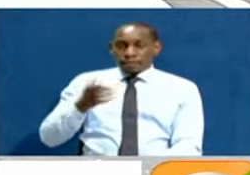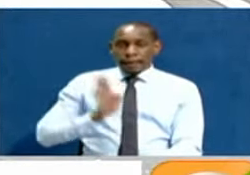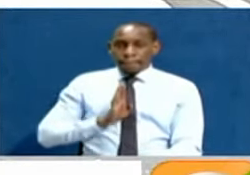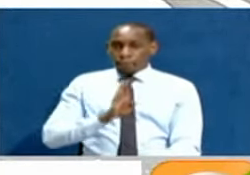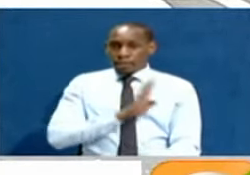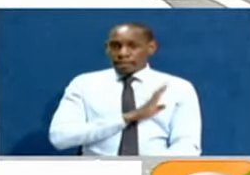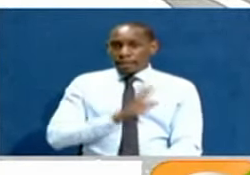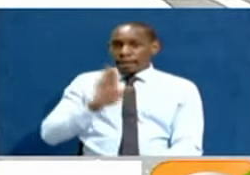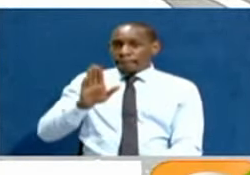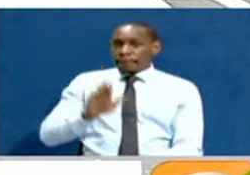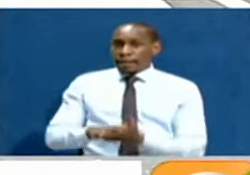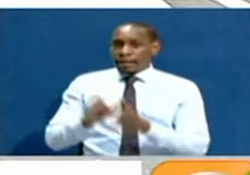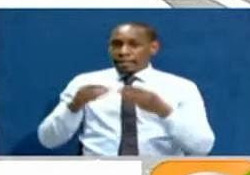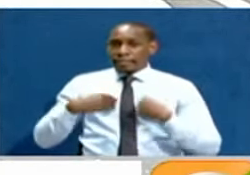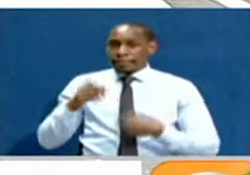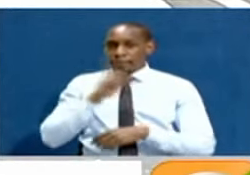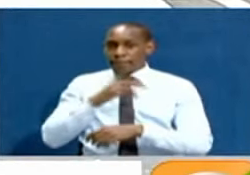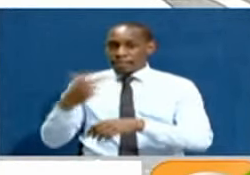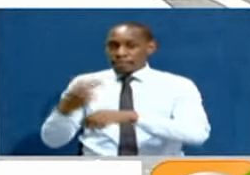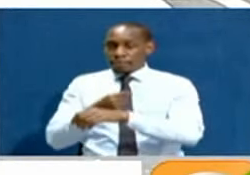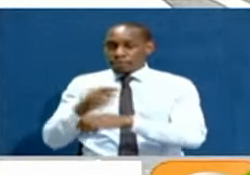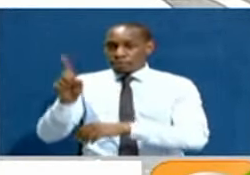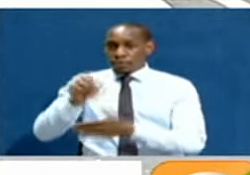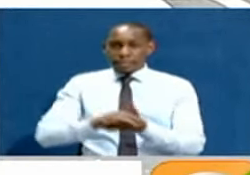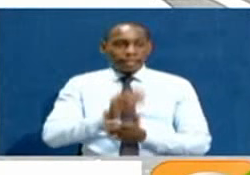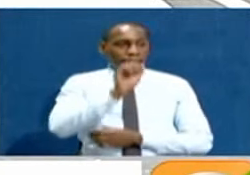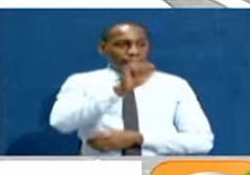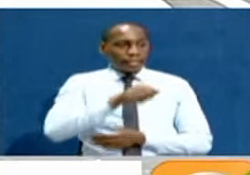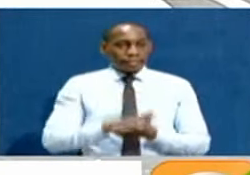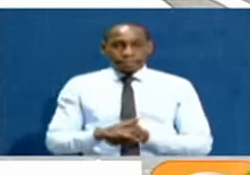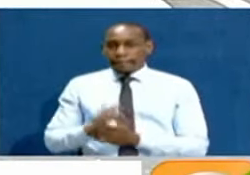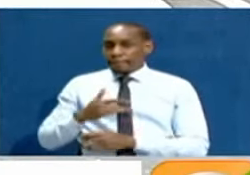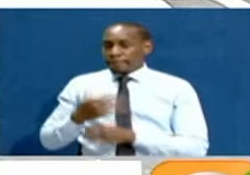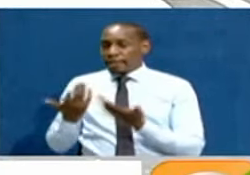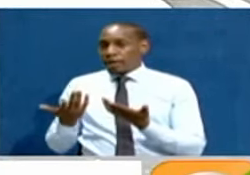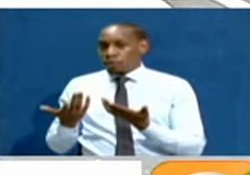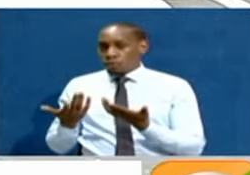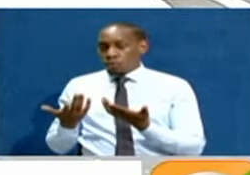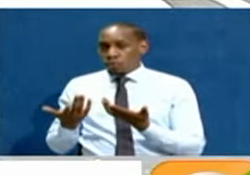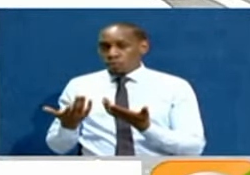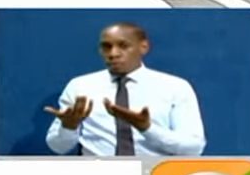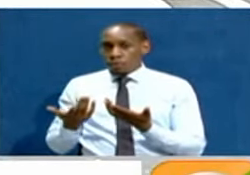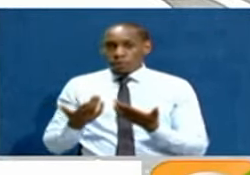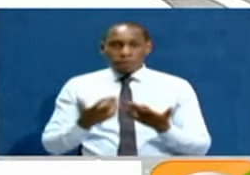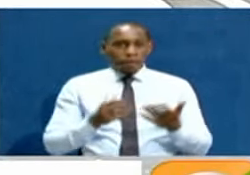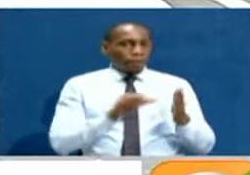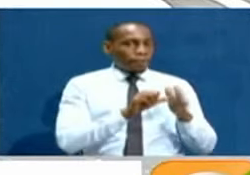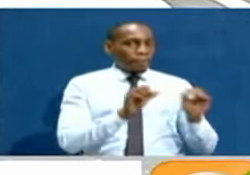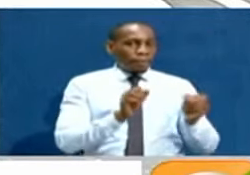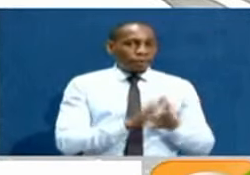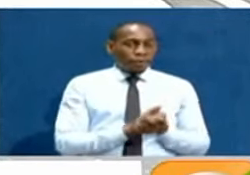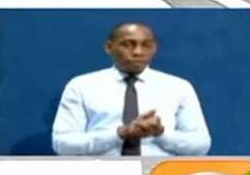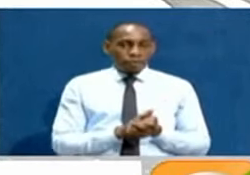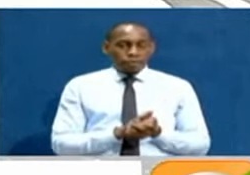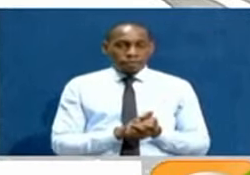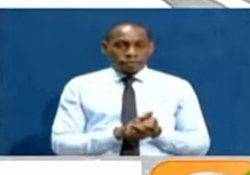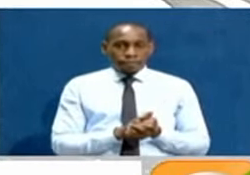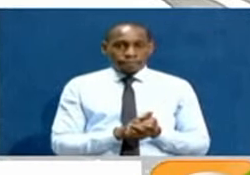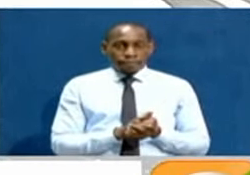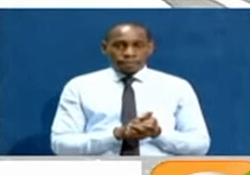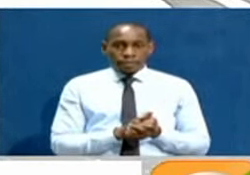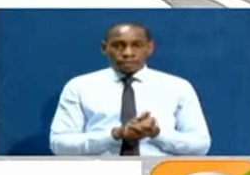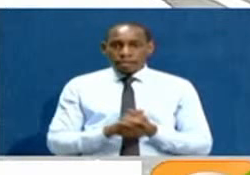board. Have you taken the vaccine, by the way? Yes, I've had the vaccine, yeah. How was it? Well, no problem. It was okay? I had no side effects,